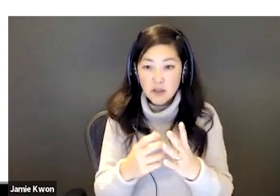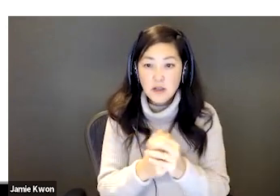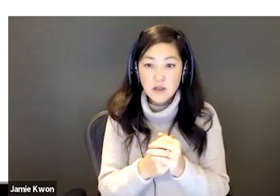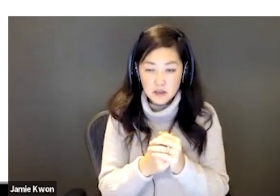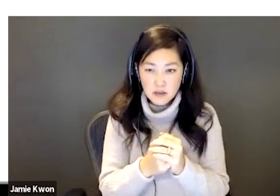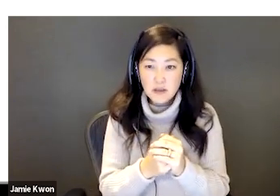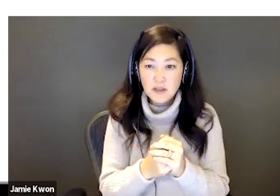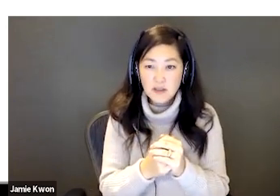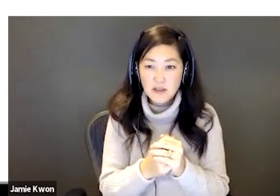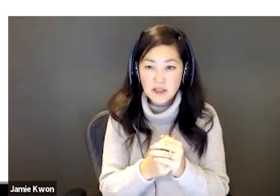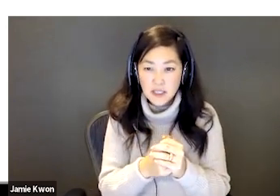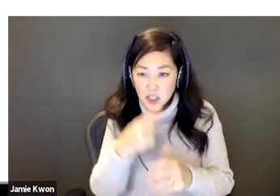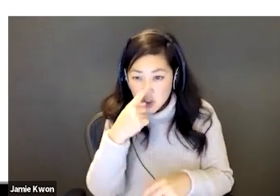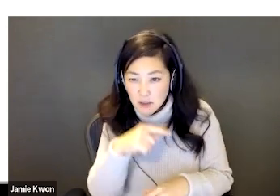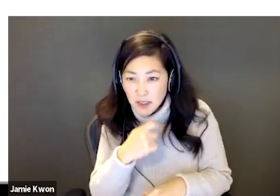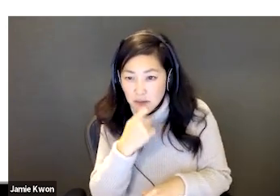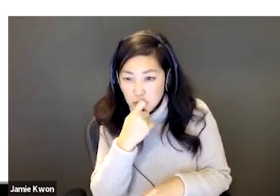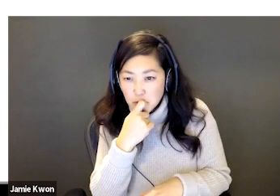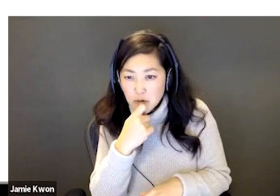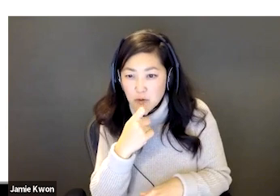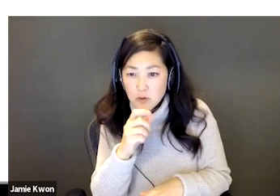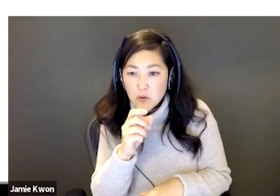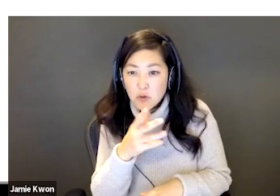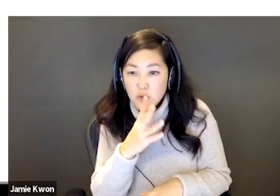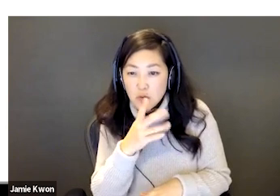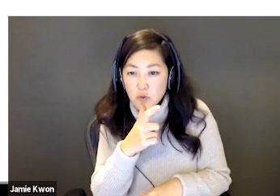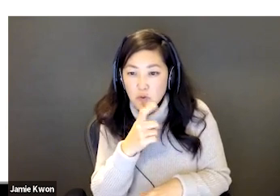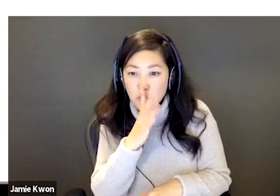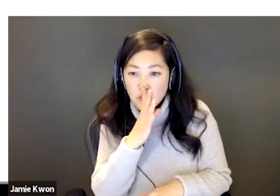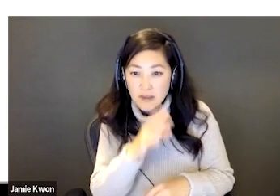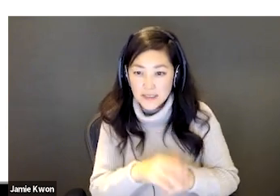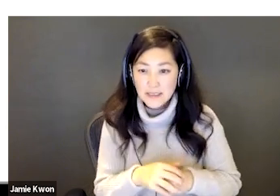If we can just please mute whoever is speaking.